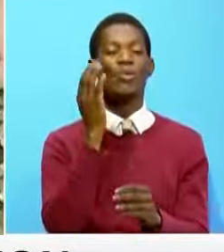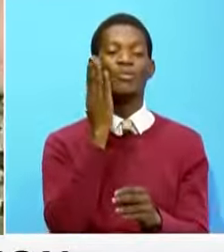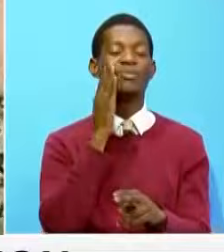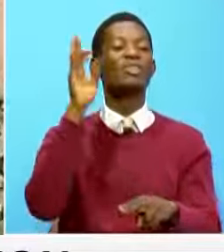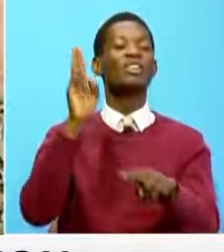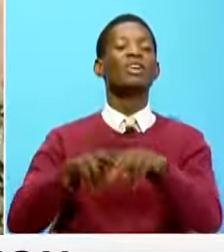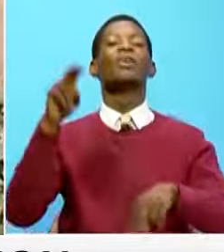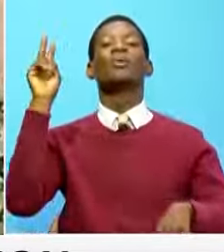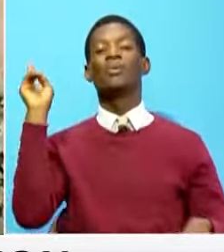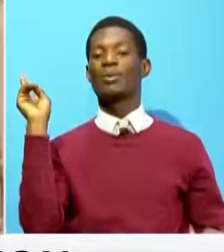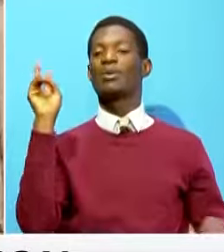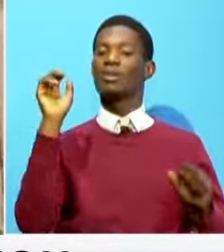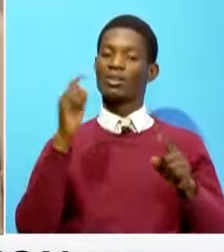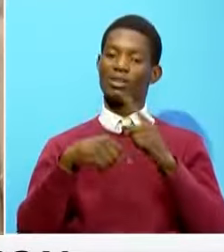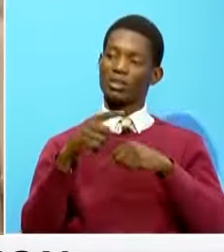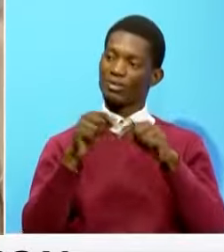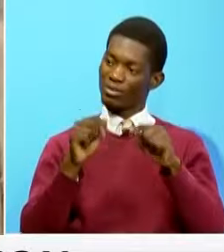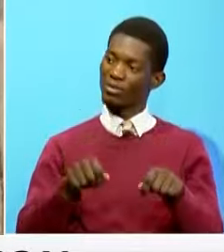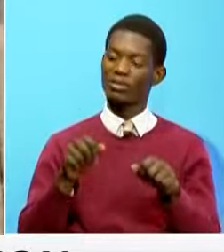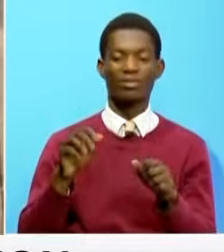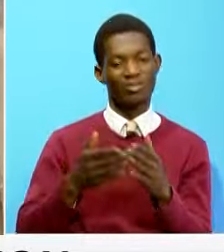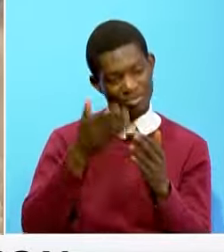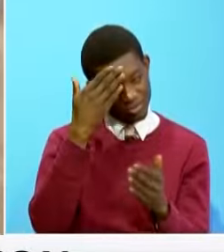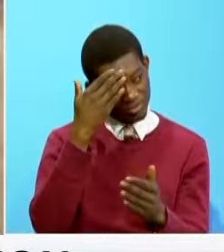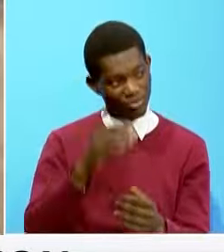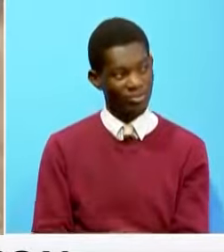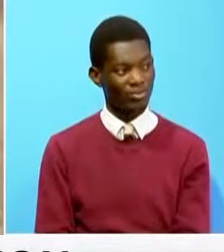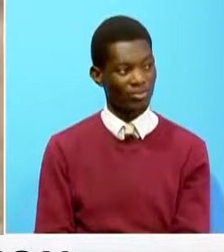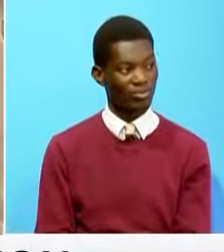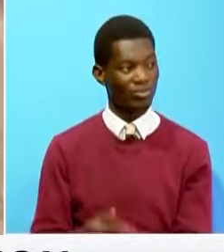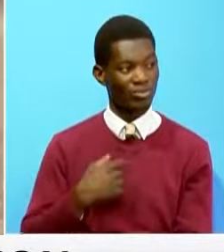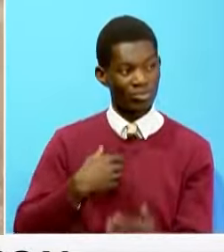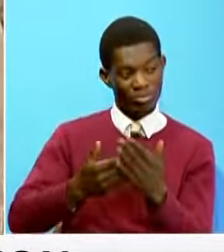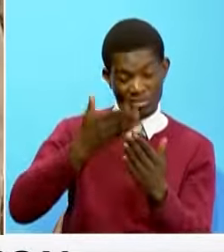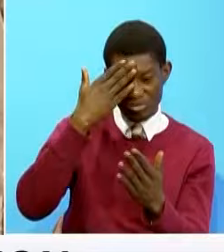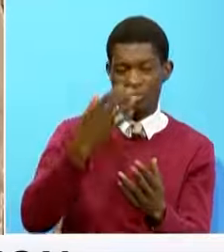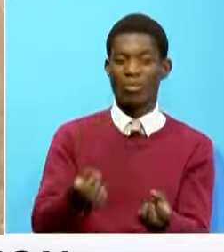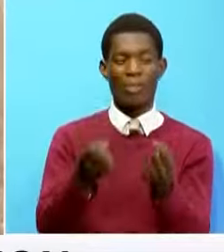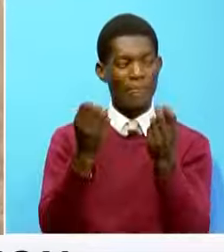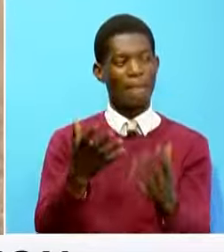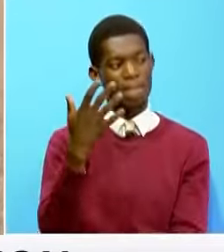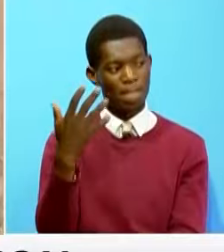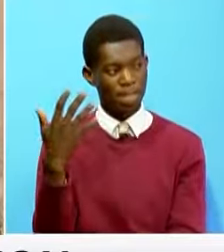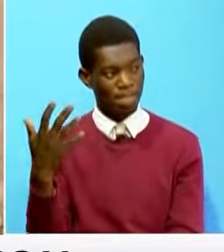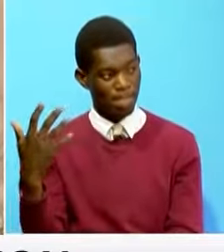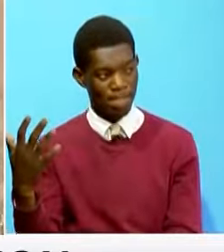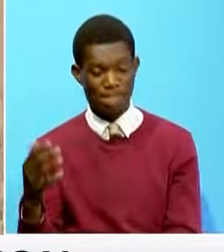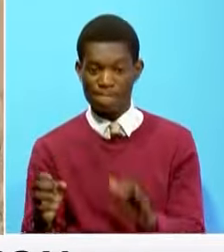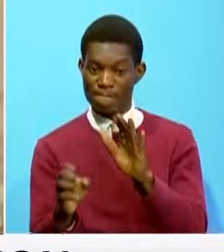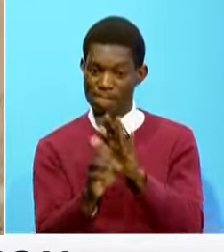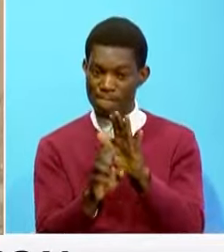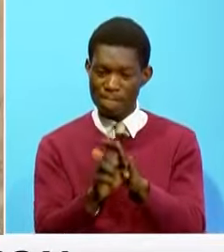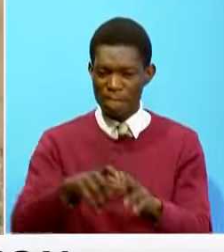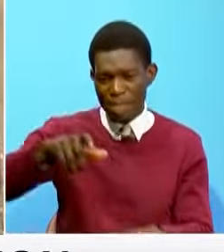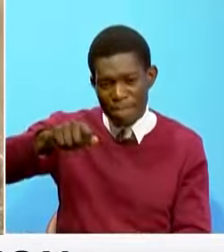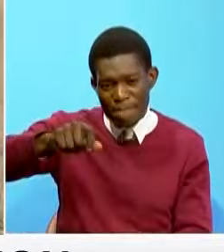here. And it's free. I learned how to do things. I learned how to cultivate this. I grow crops like tomatoes, like